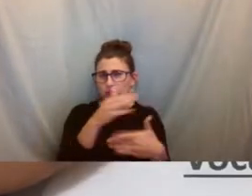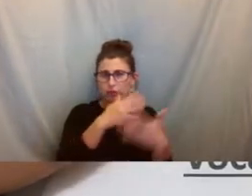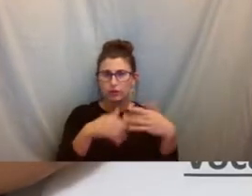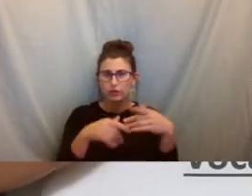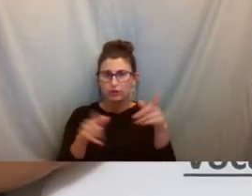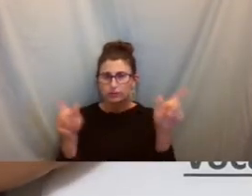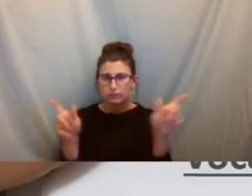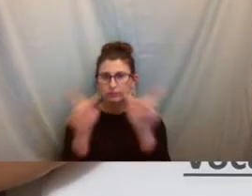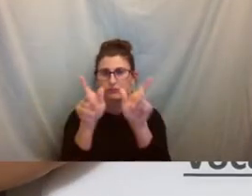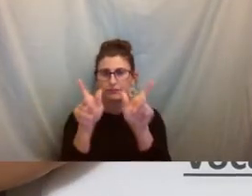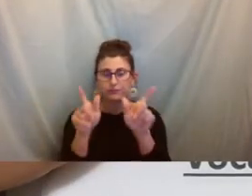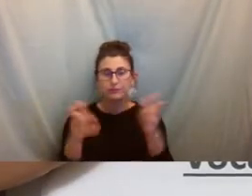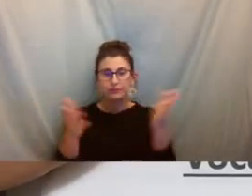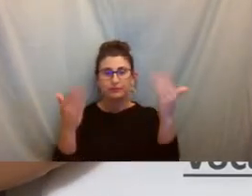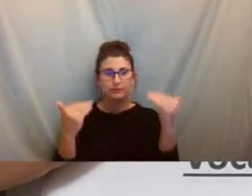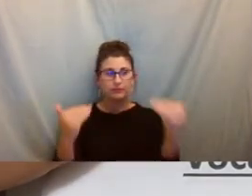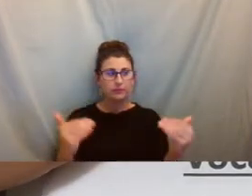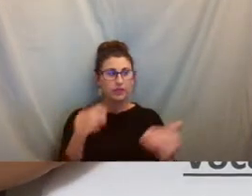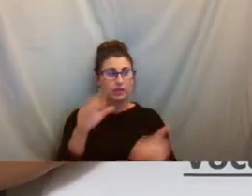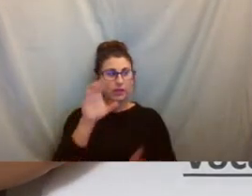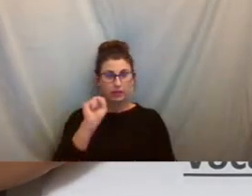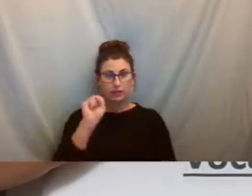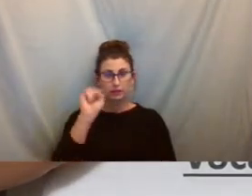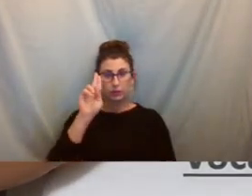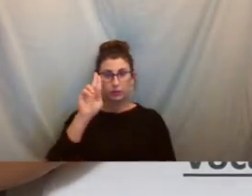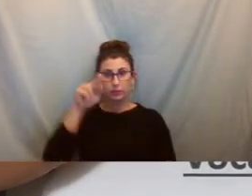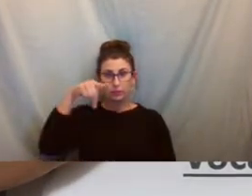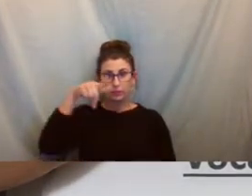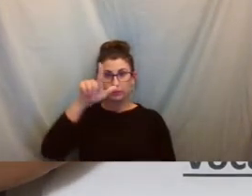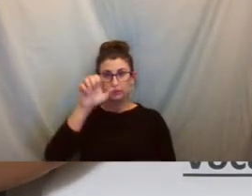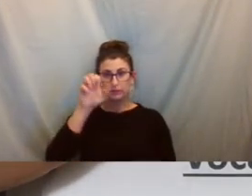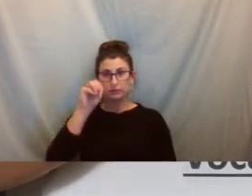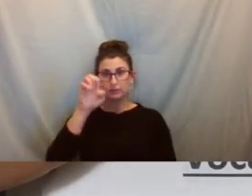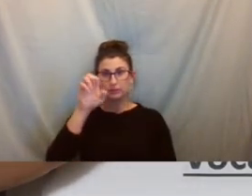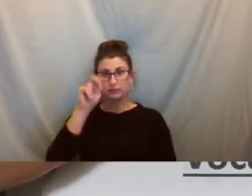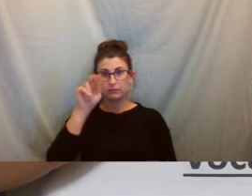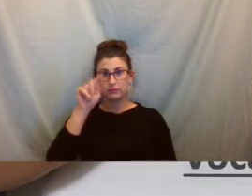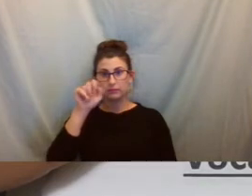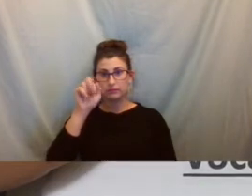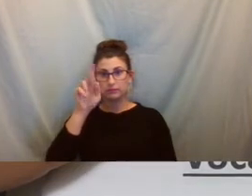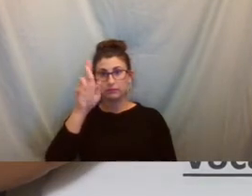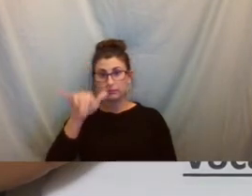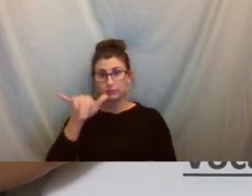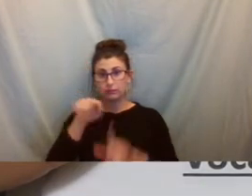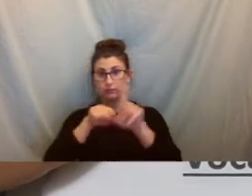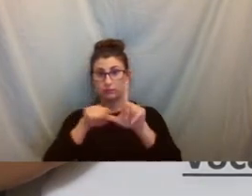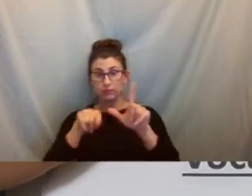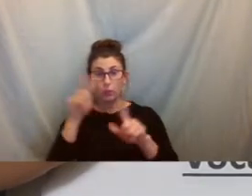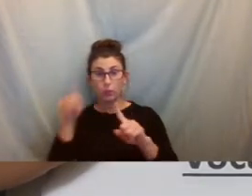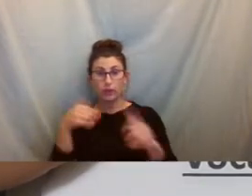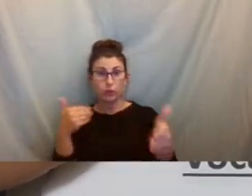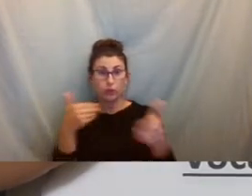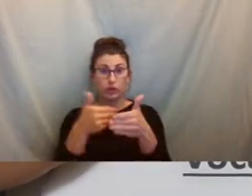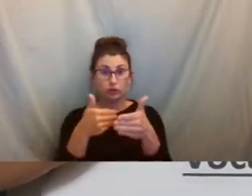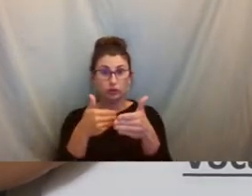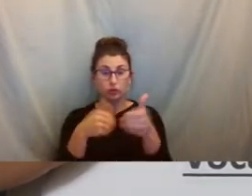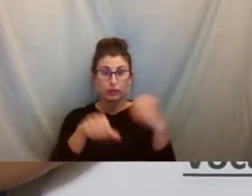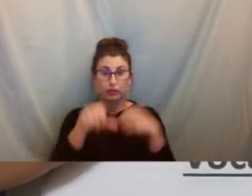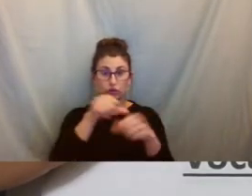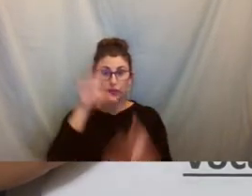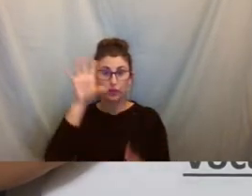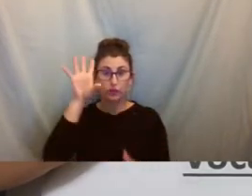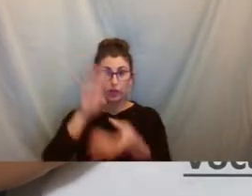it. Supplementary angles are two angles that when they're adjacent, when they're next to each